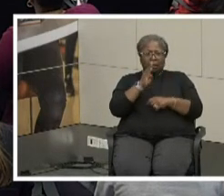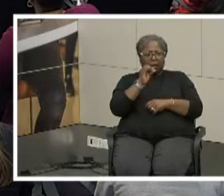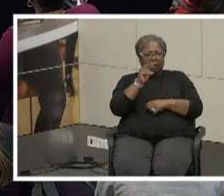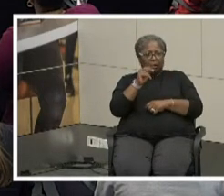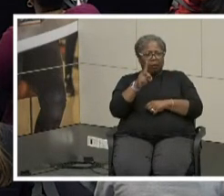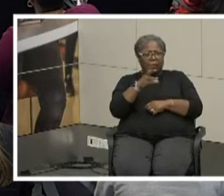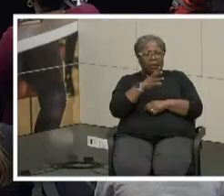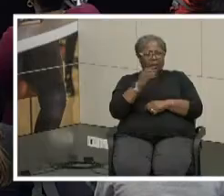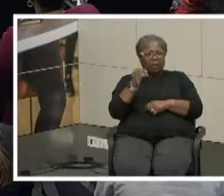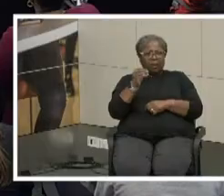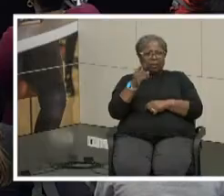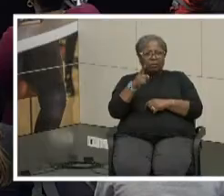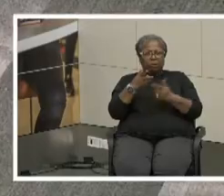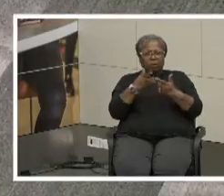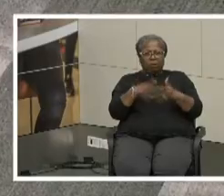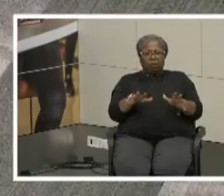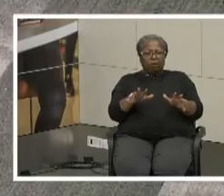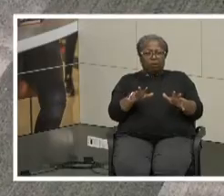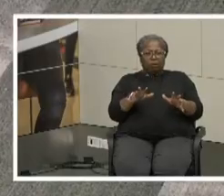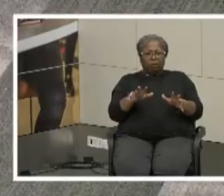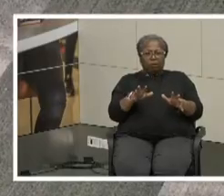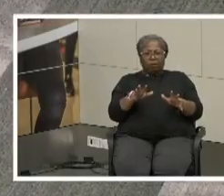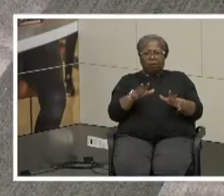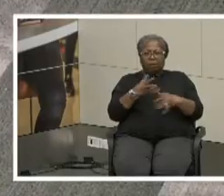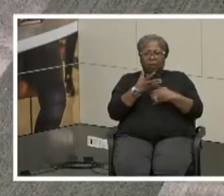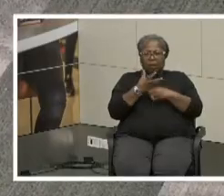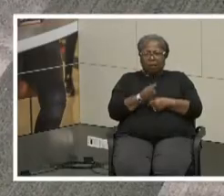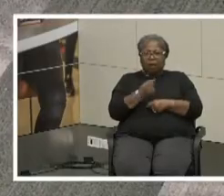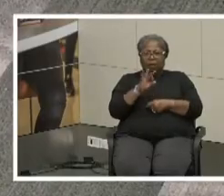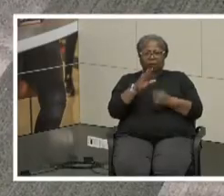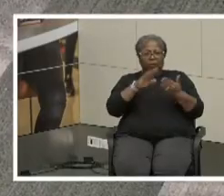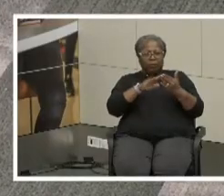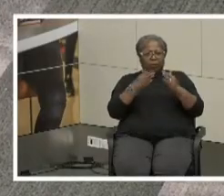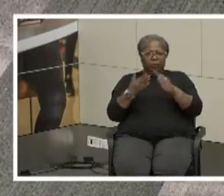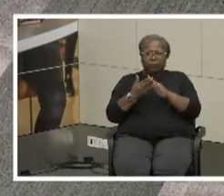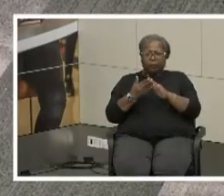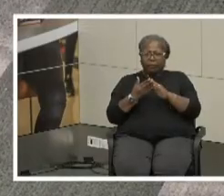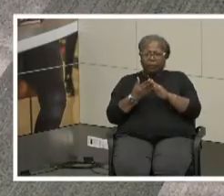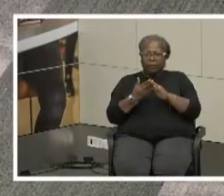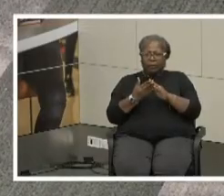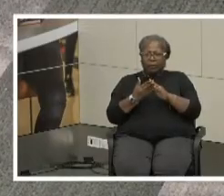bond you lost confidence of